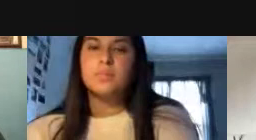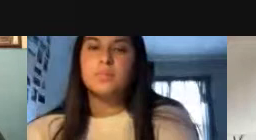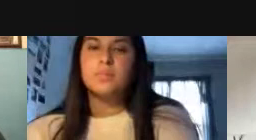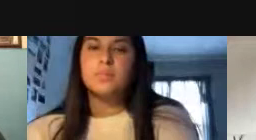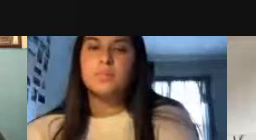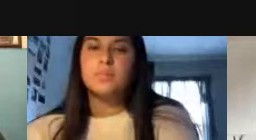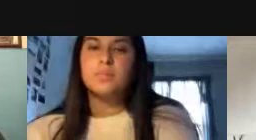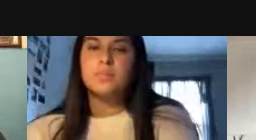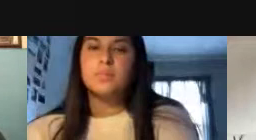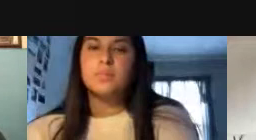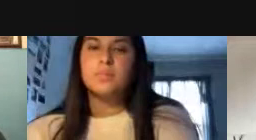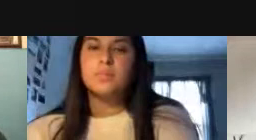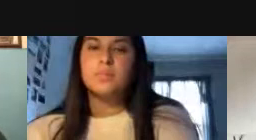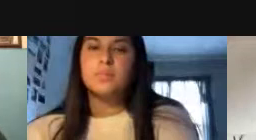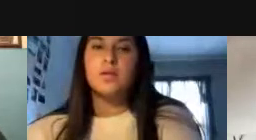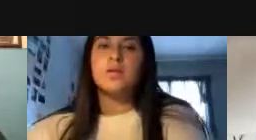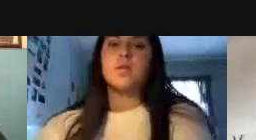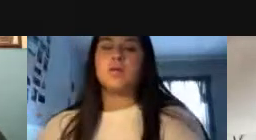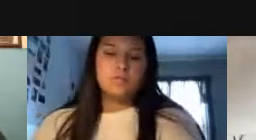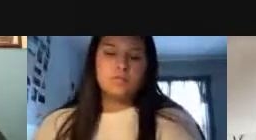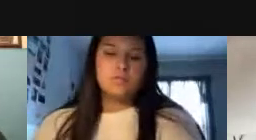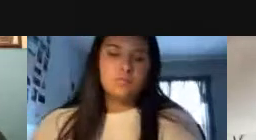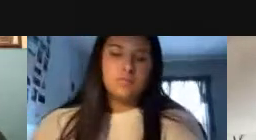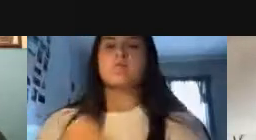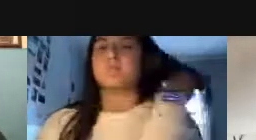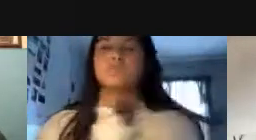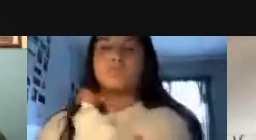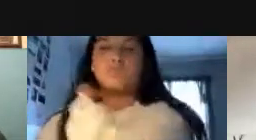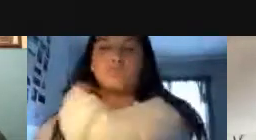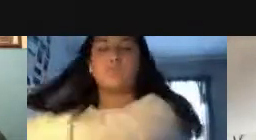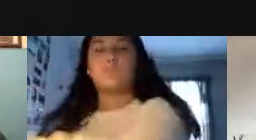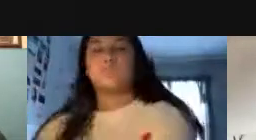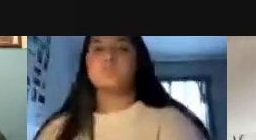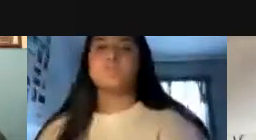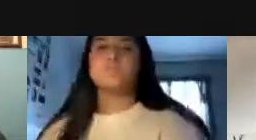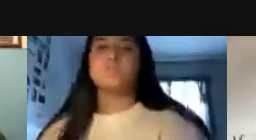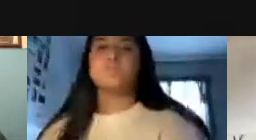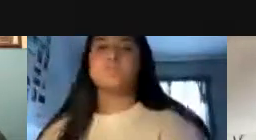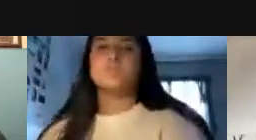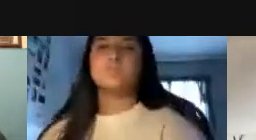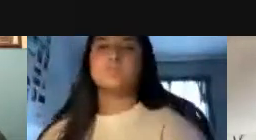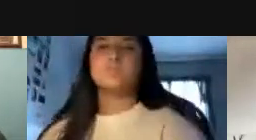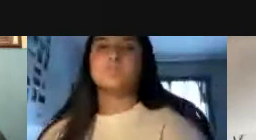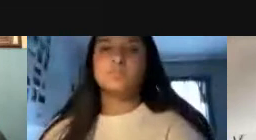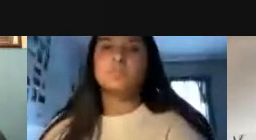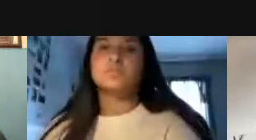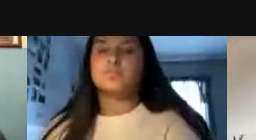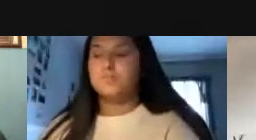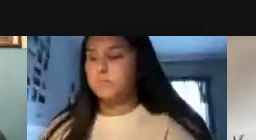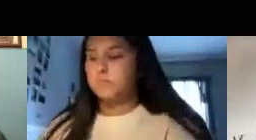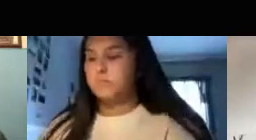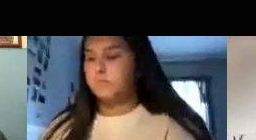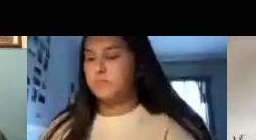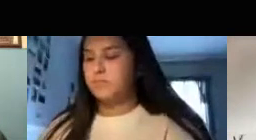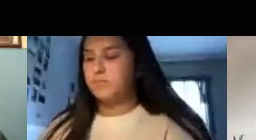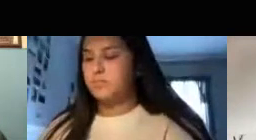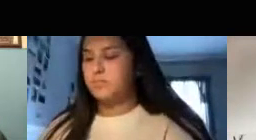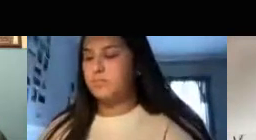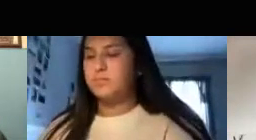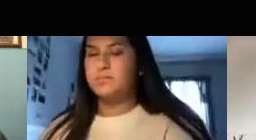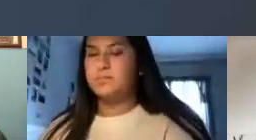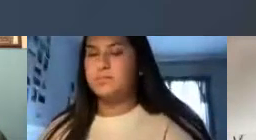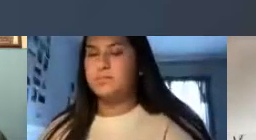you have ideas, go ahead and throw them in the chat box. And again, we'll follow up on those. All right. Now, we